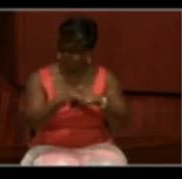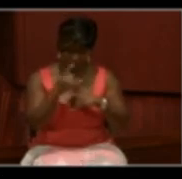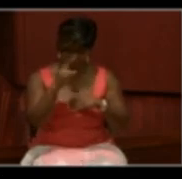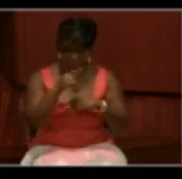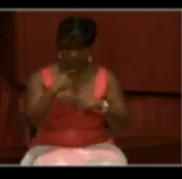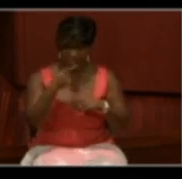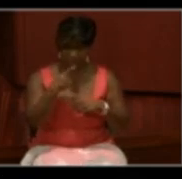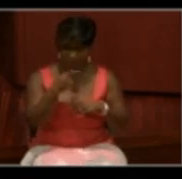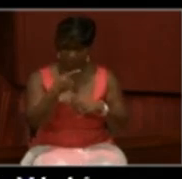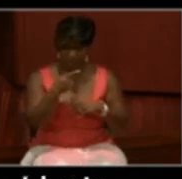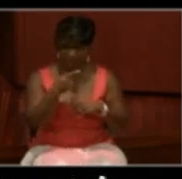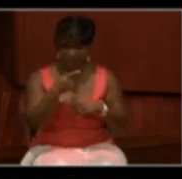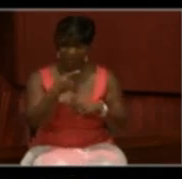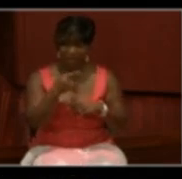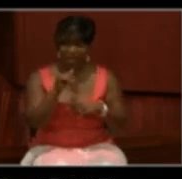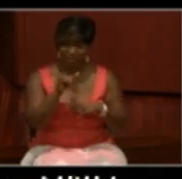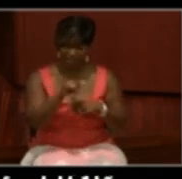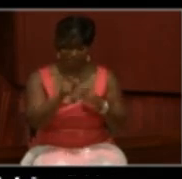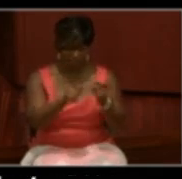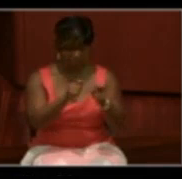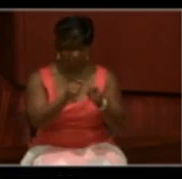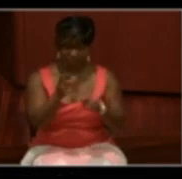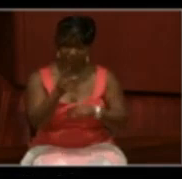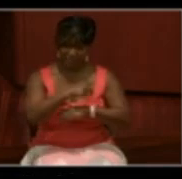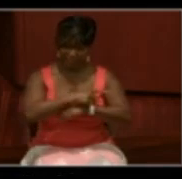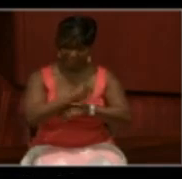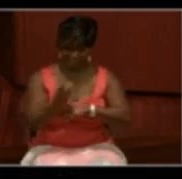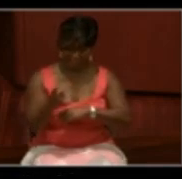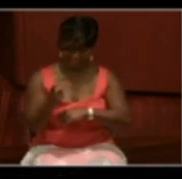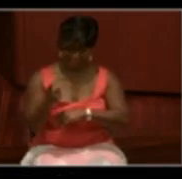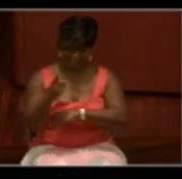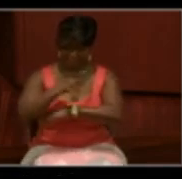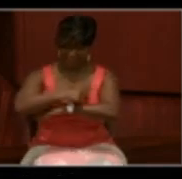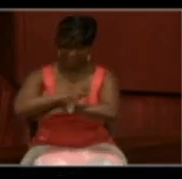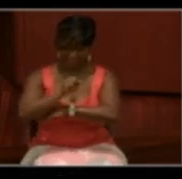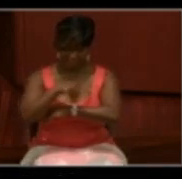public. This is a rolling date. So today's date,